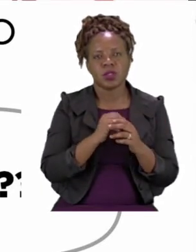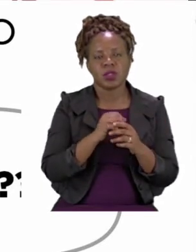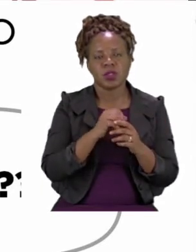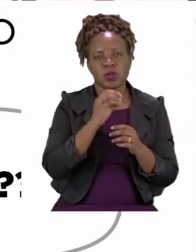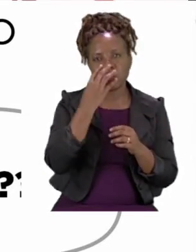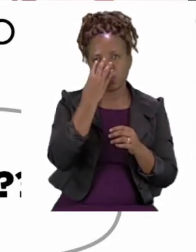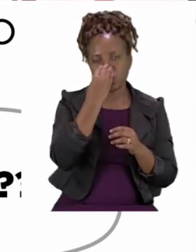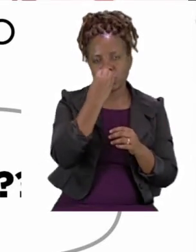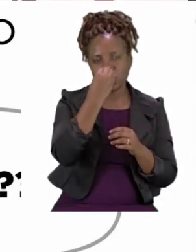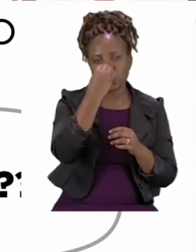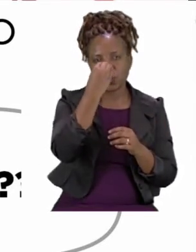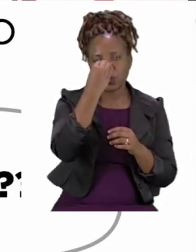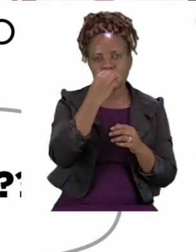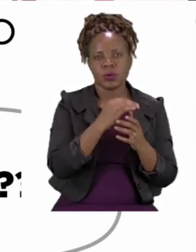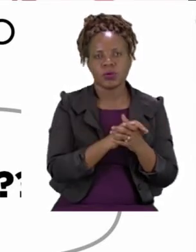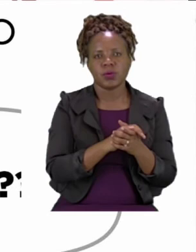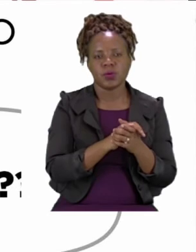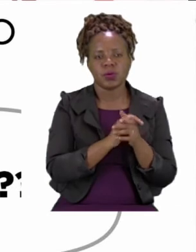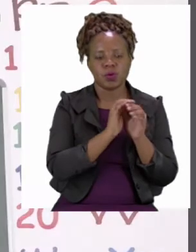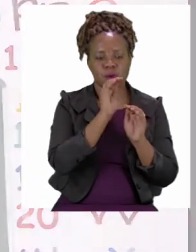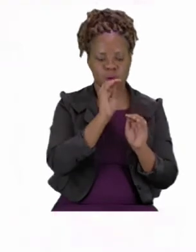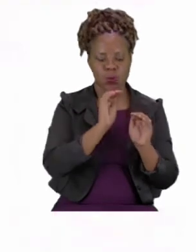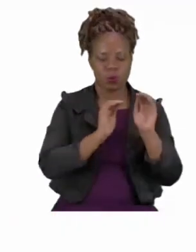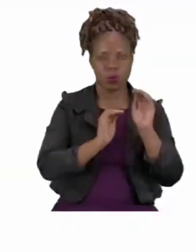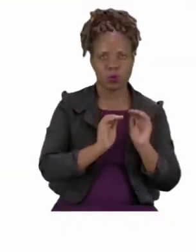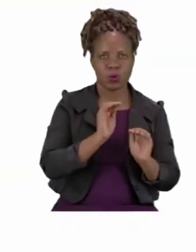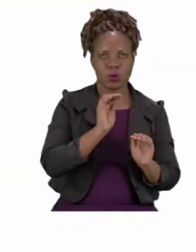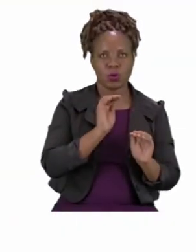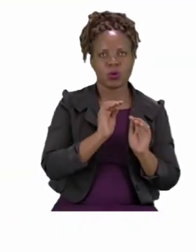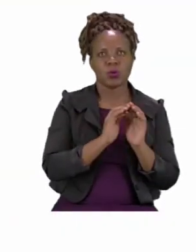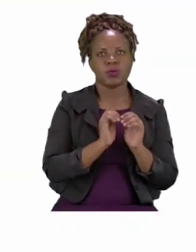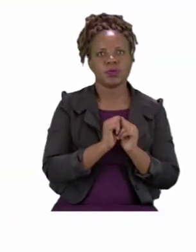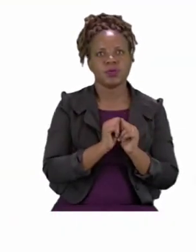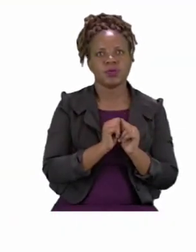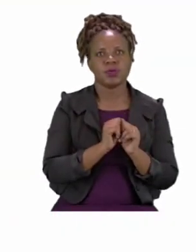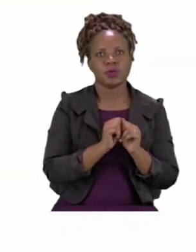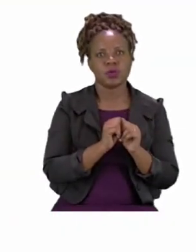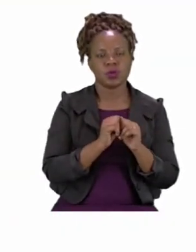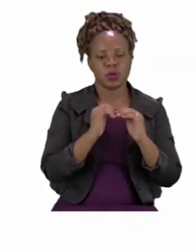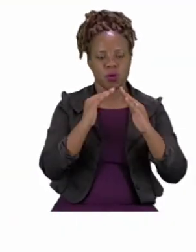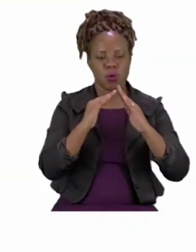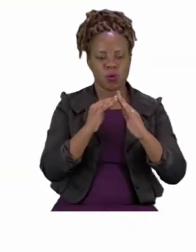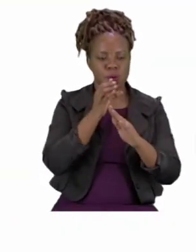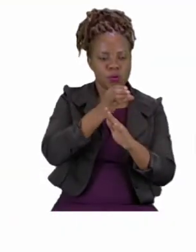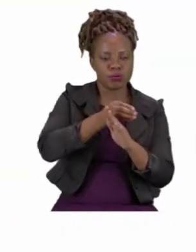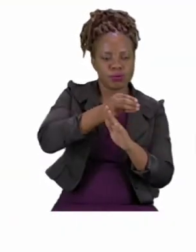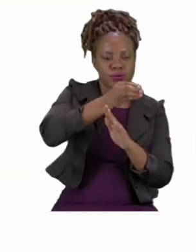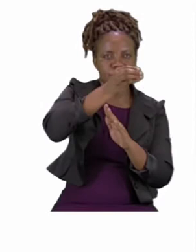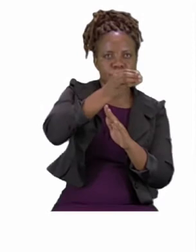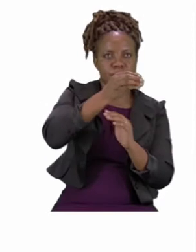the wolf going down the chimney, you can see that what type of house that he's going down. Can you